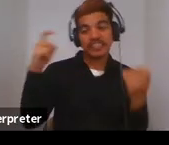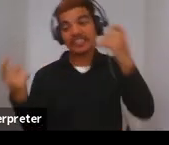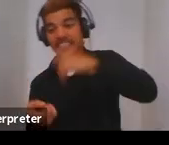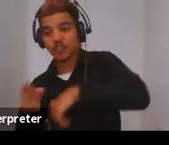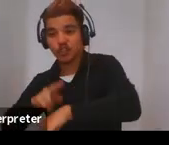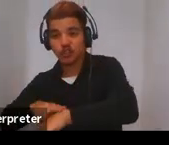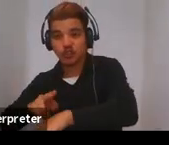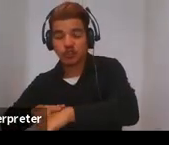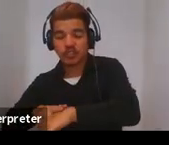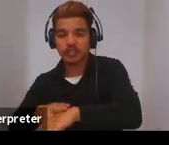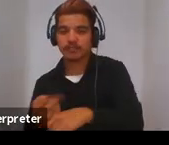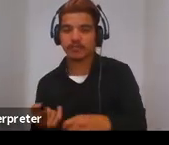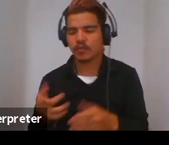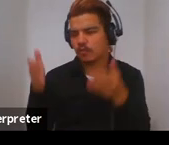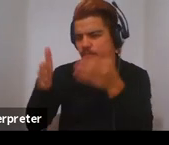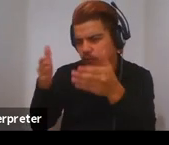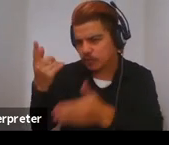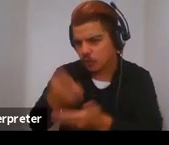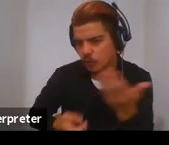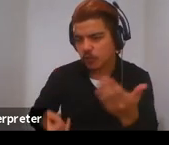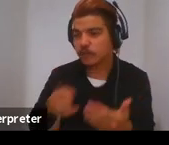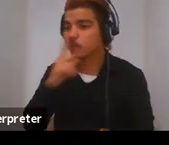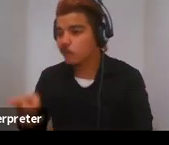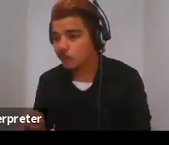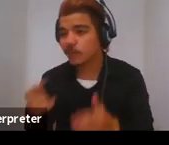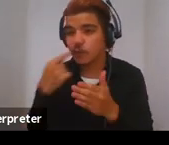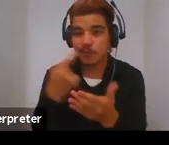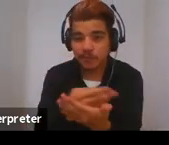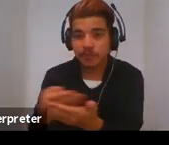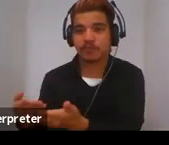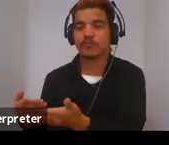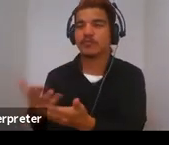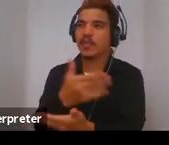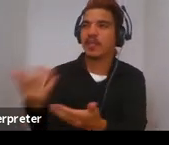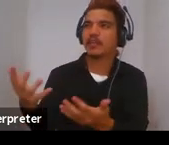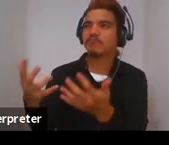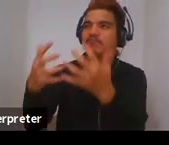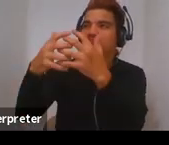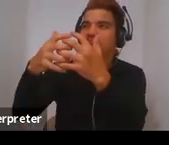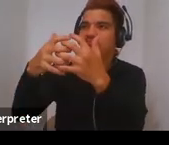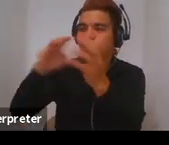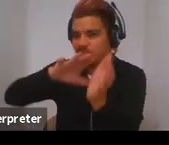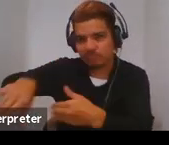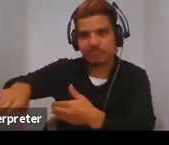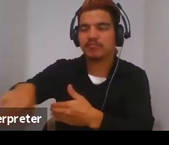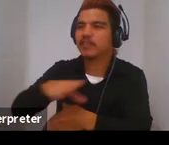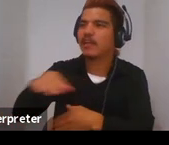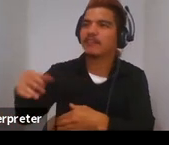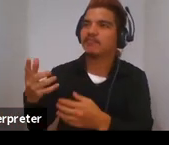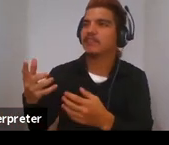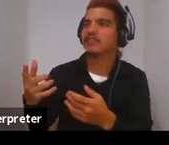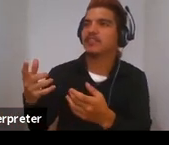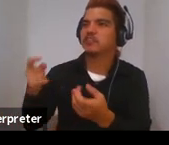is to focus on what the facts are here and to dismiss and